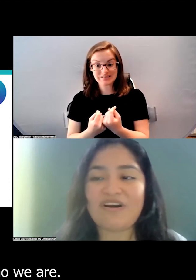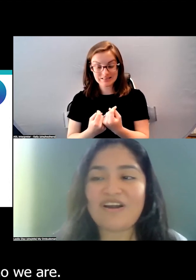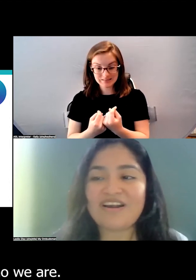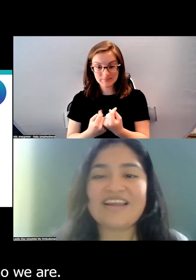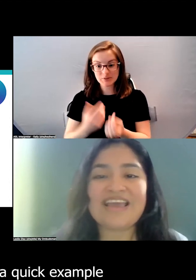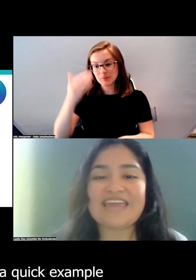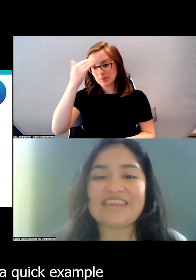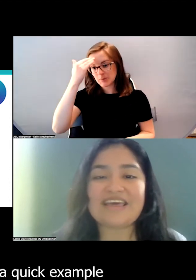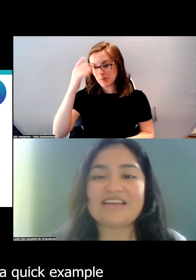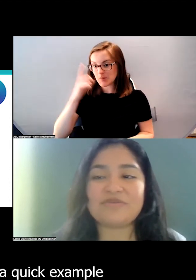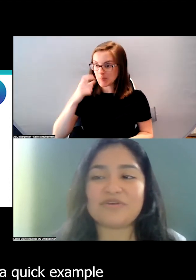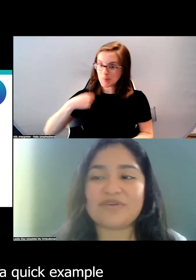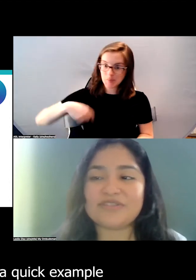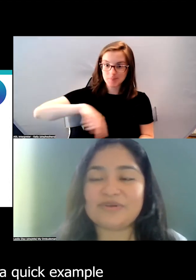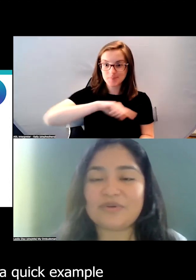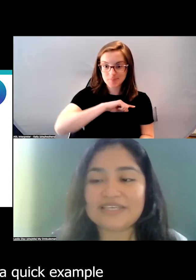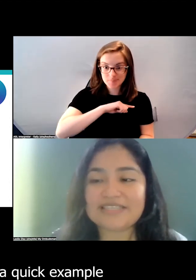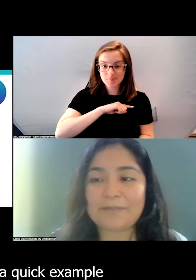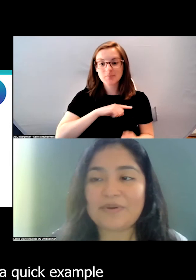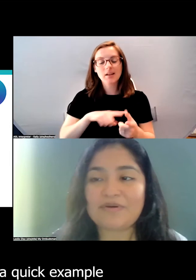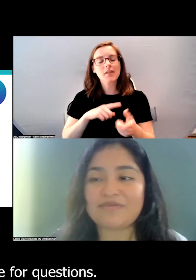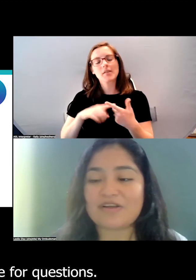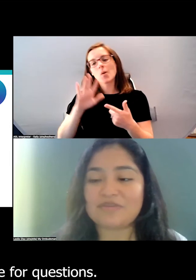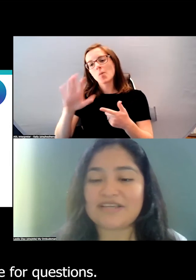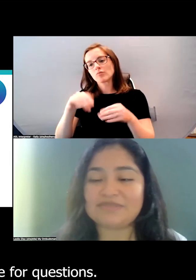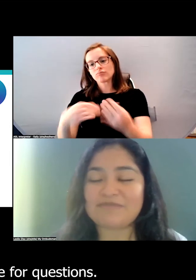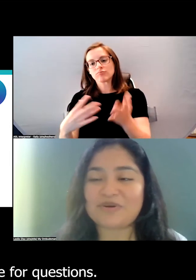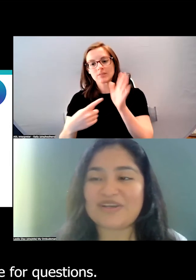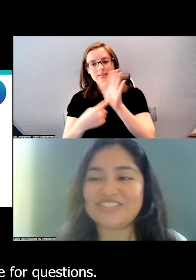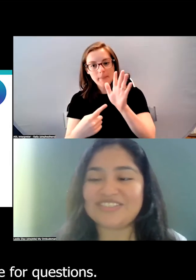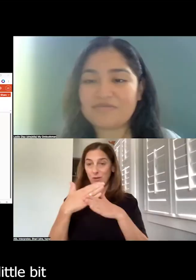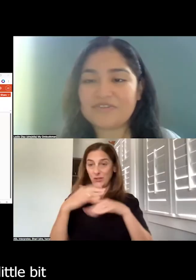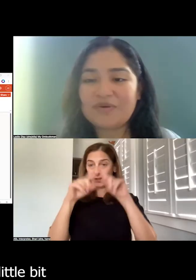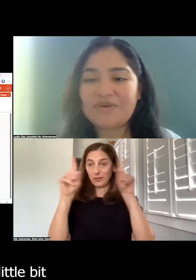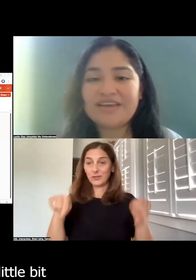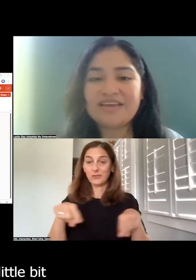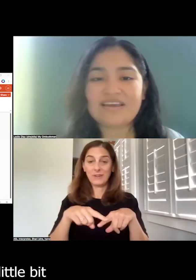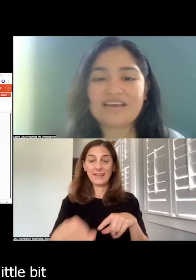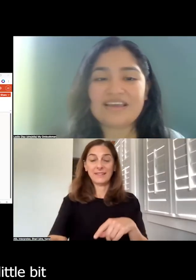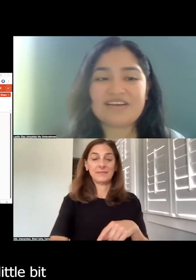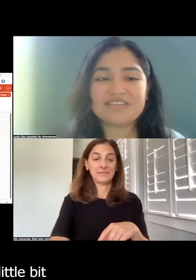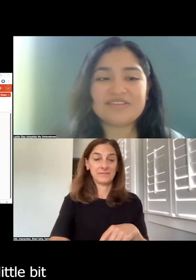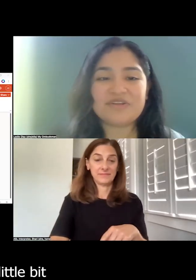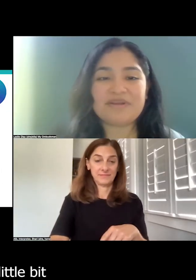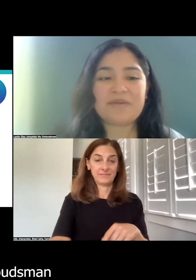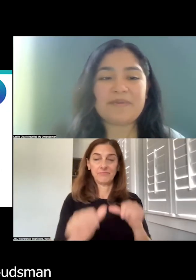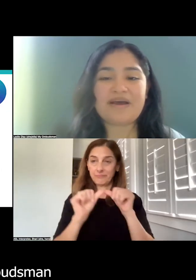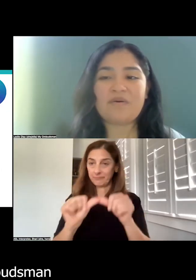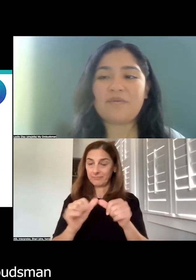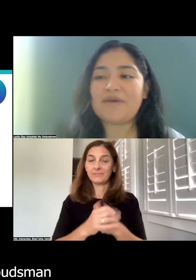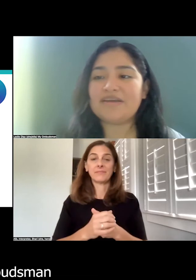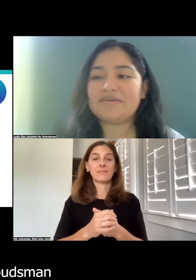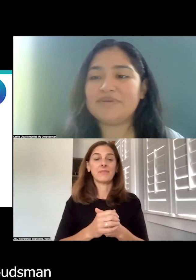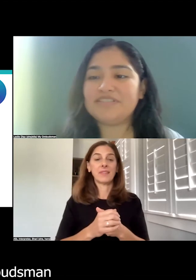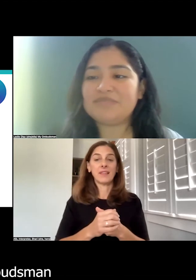we are, and then we'll go into a quick example followed by some time for questions. So I talked a little bit